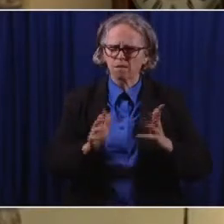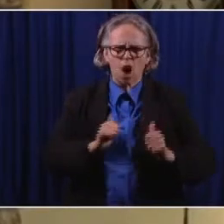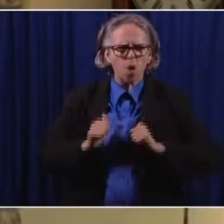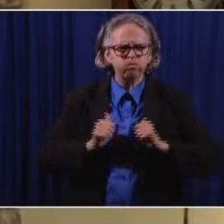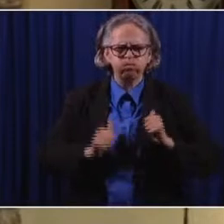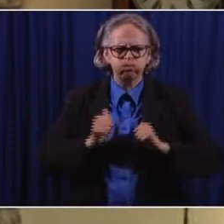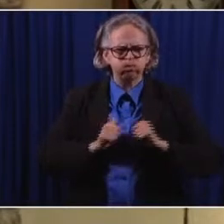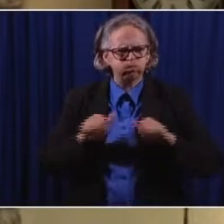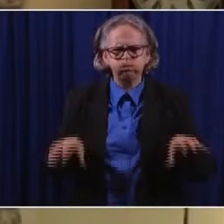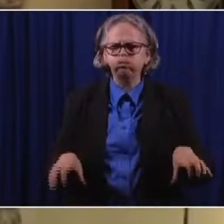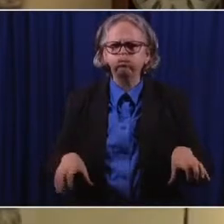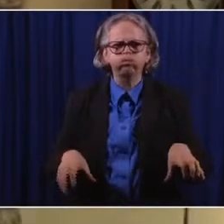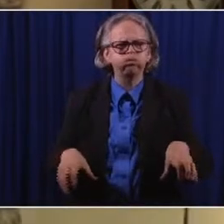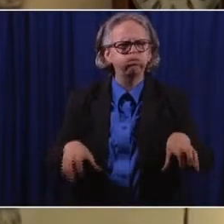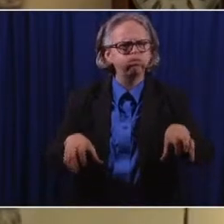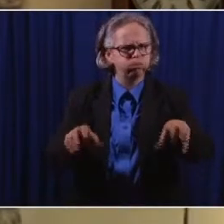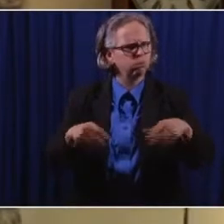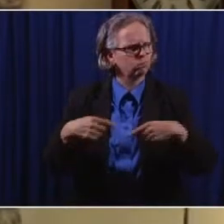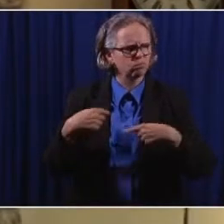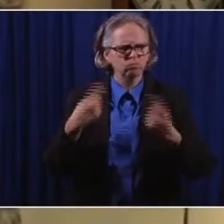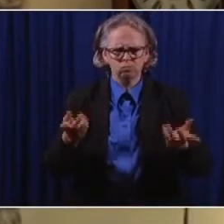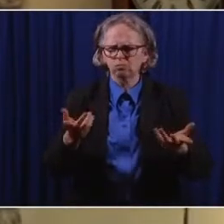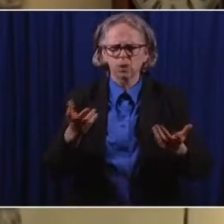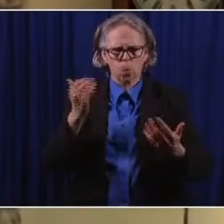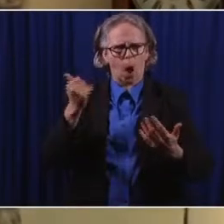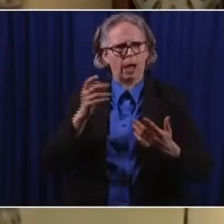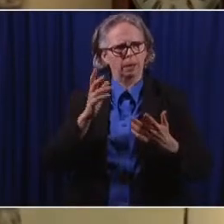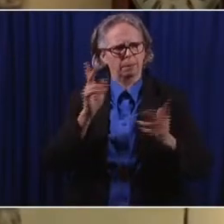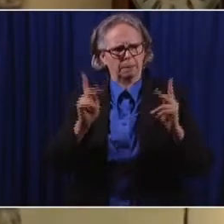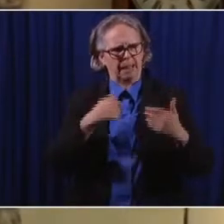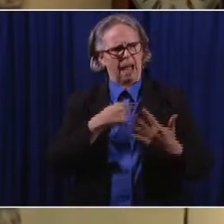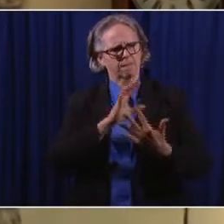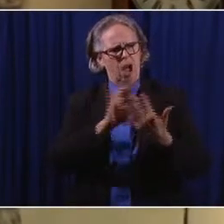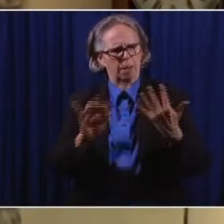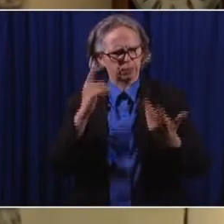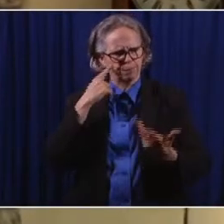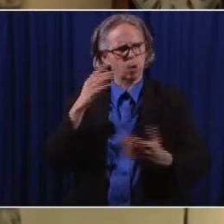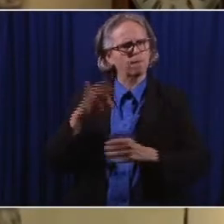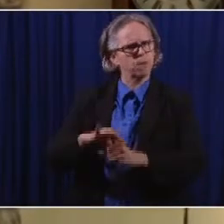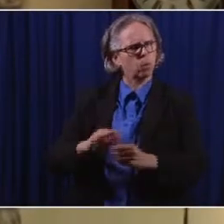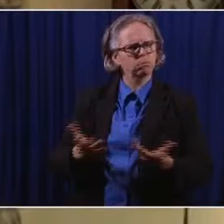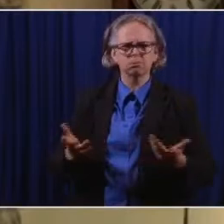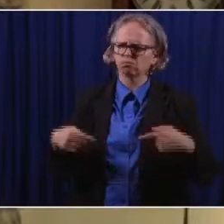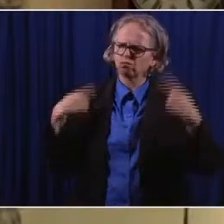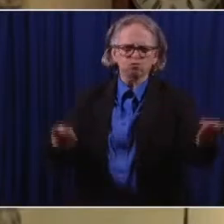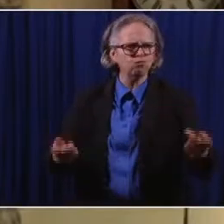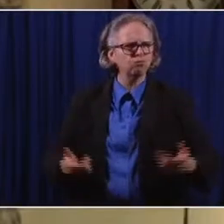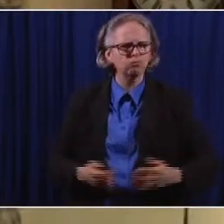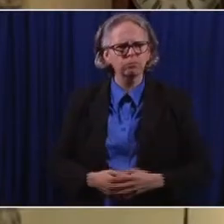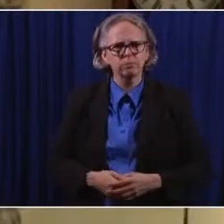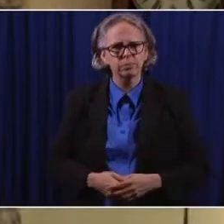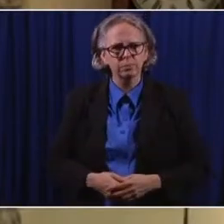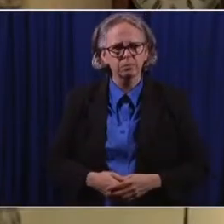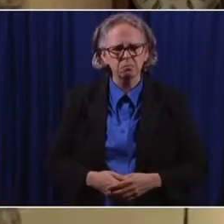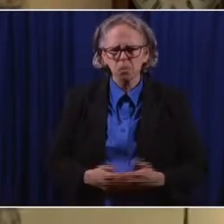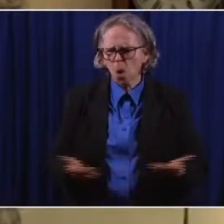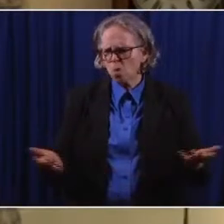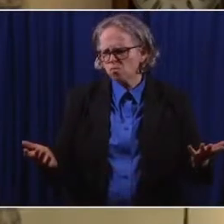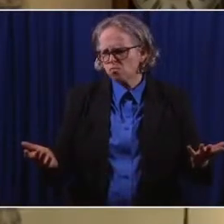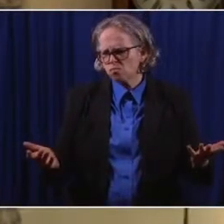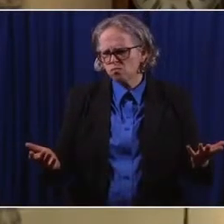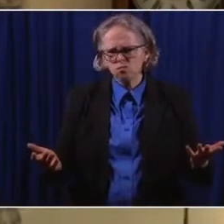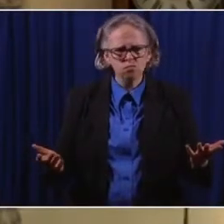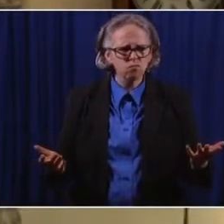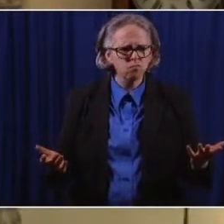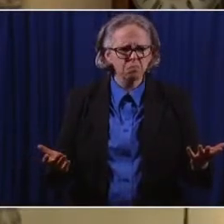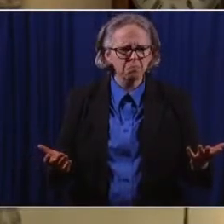Ohio in letting people vote and trying to make it as broad as we can and giving them every opportunity. But no, I'm on the other side of